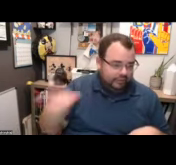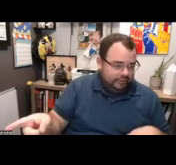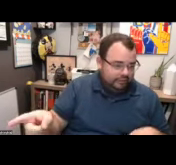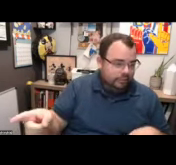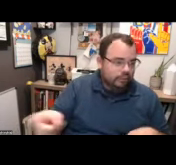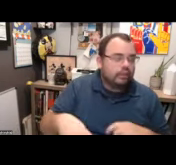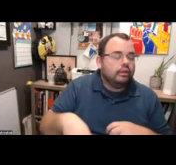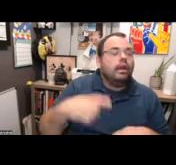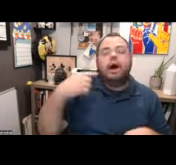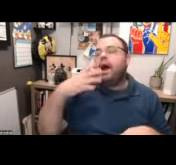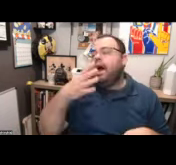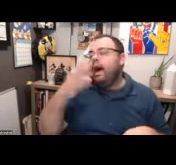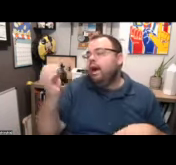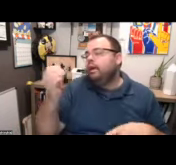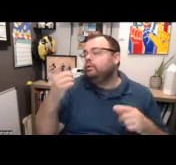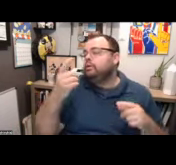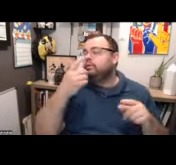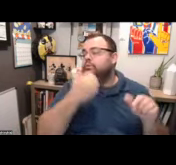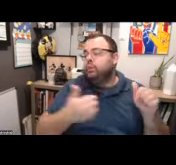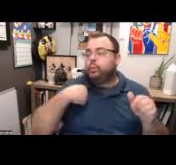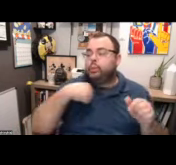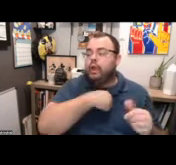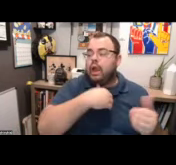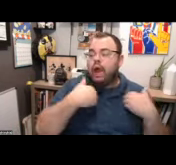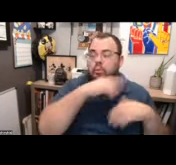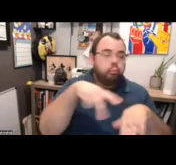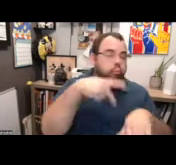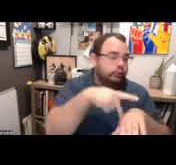today. So that's Carolina.